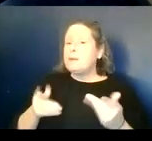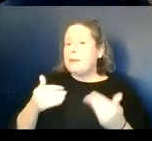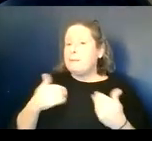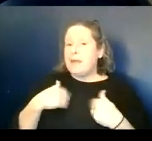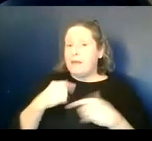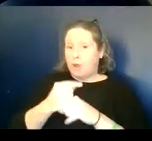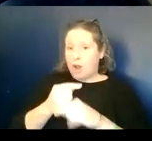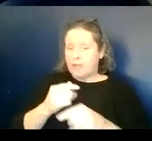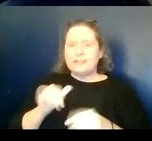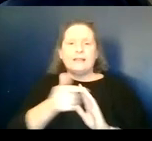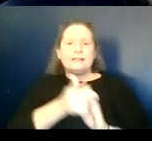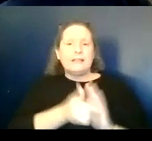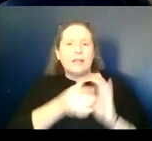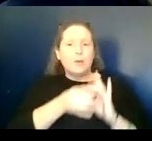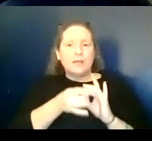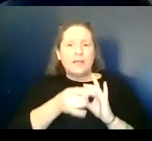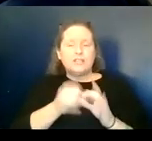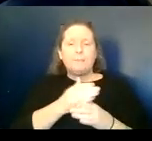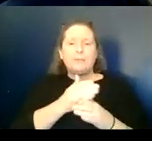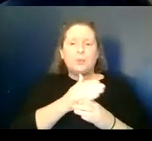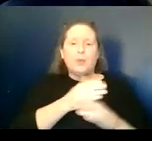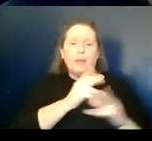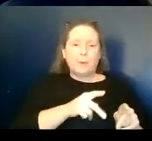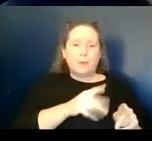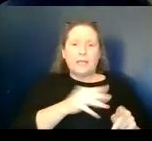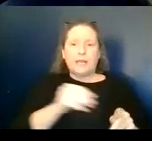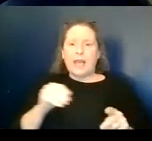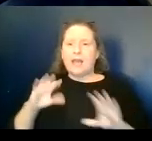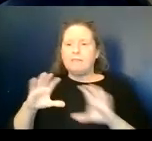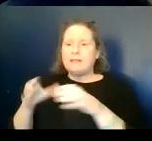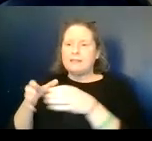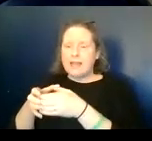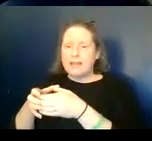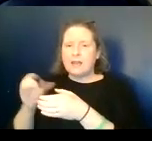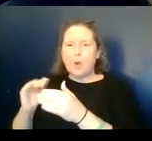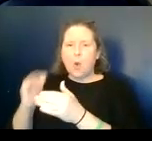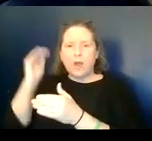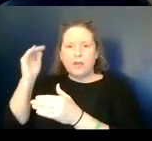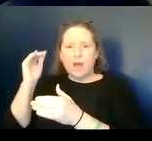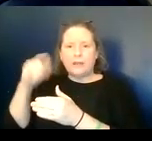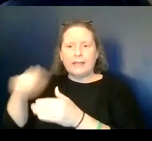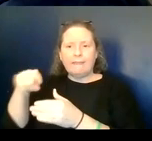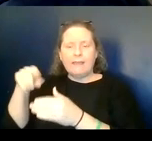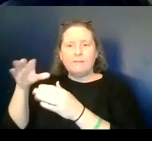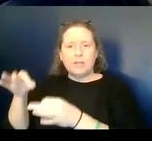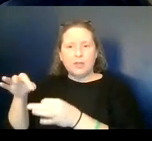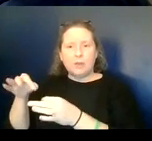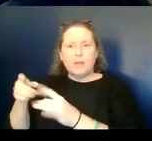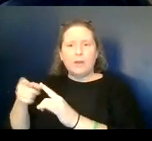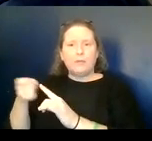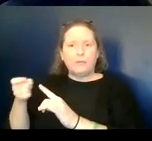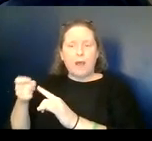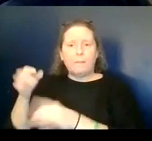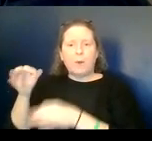a person and an entity and an adult who has been determined by a court of law to be unable to